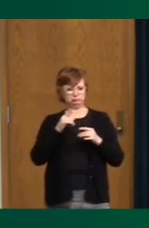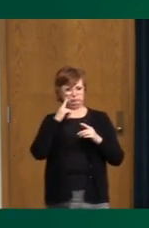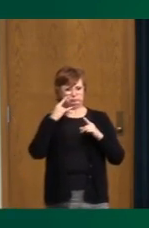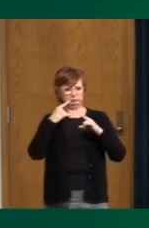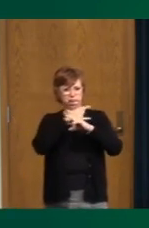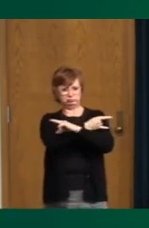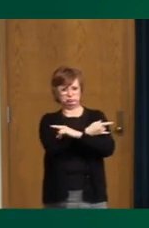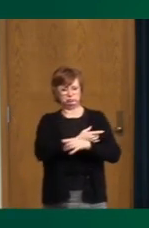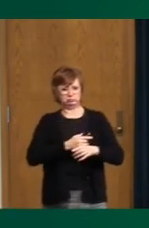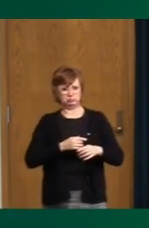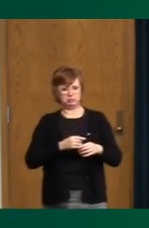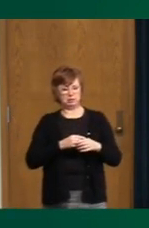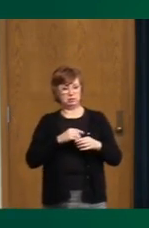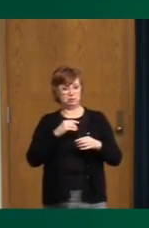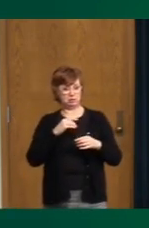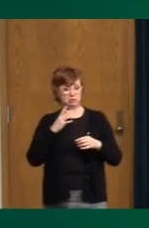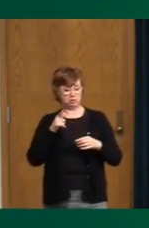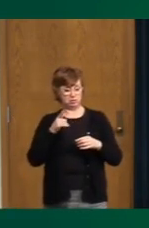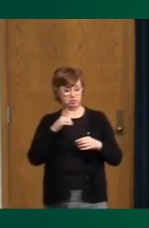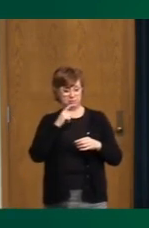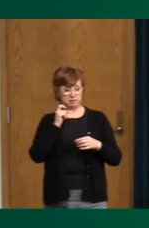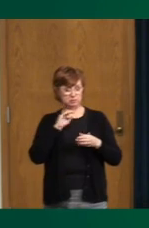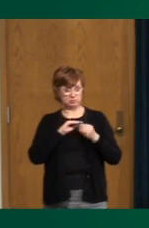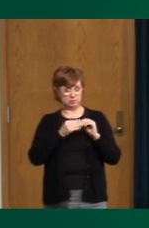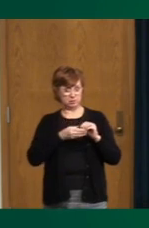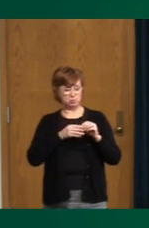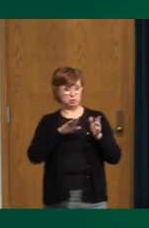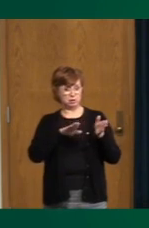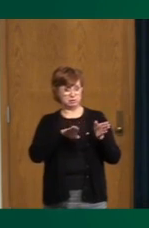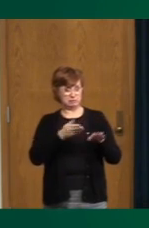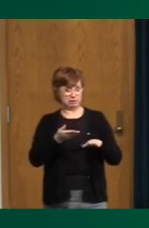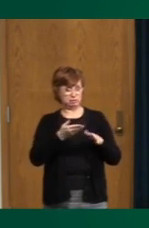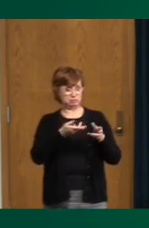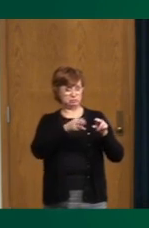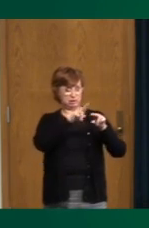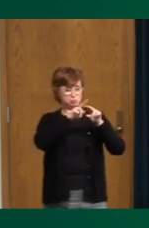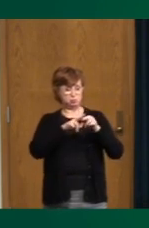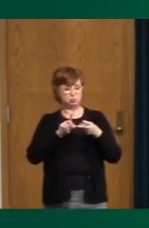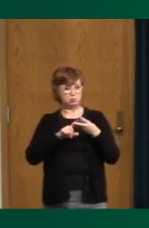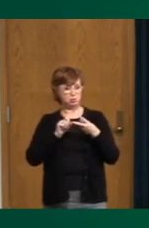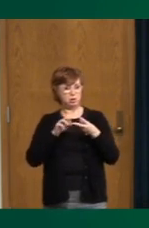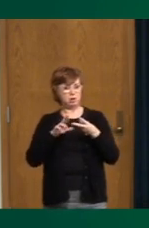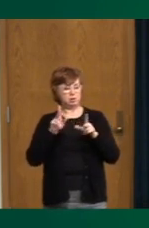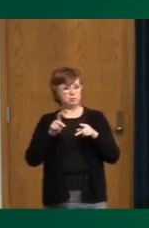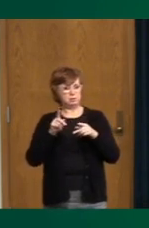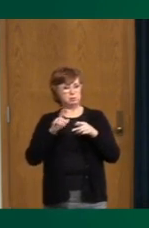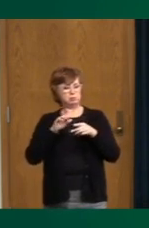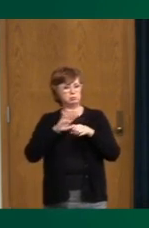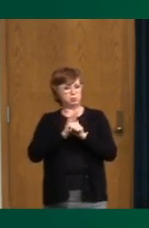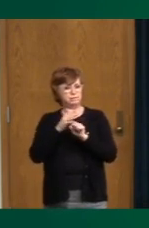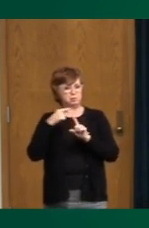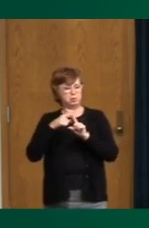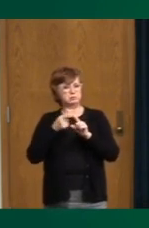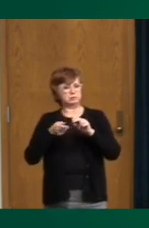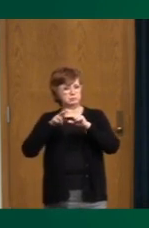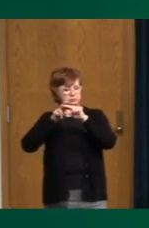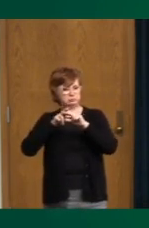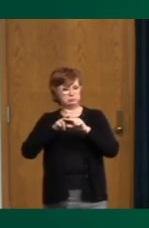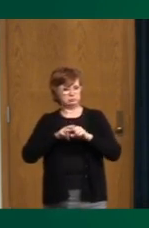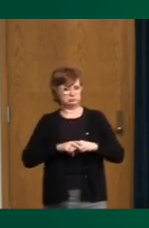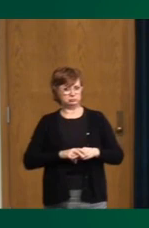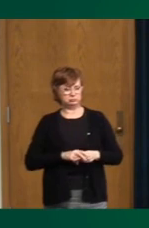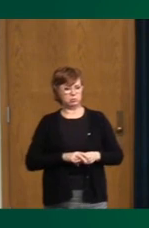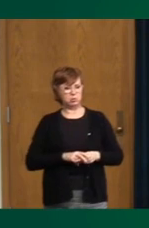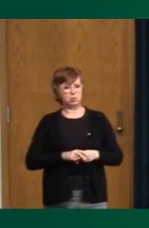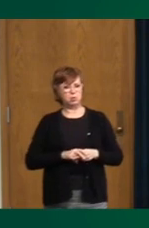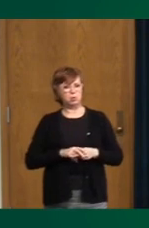assuming that's because the death toll is rising, case counts are rising. Is there a number of deaths and active cases